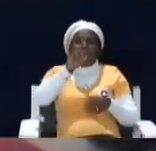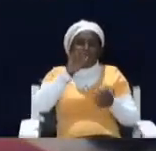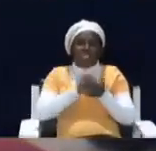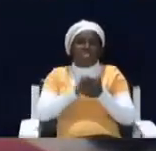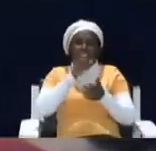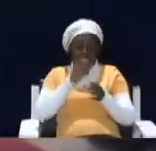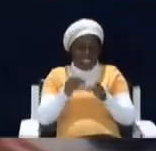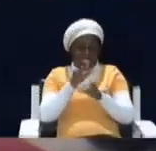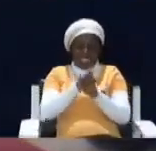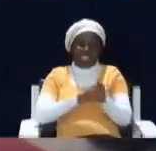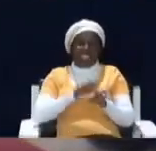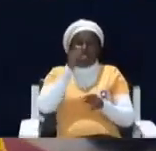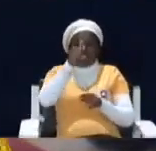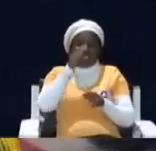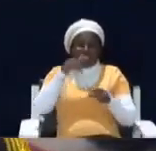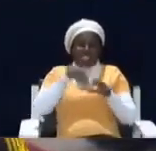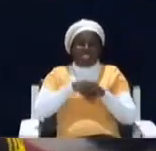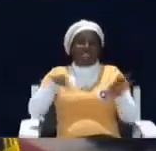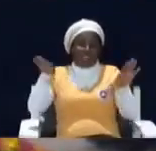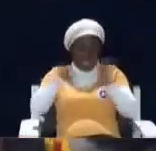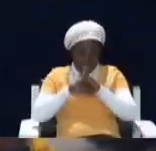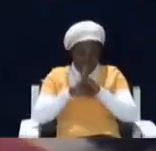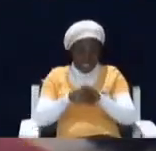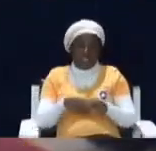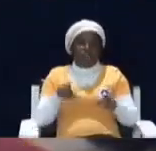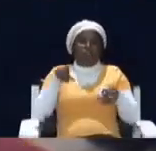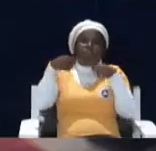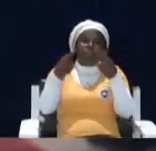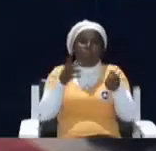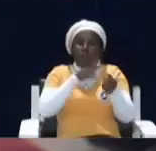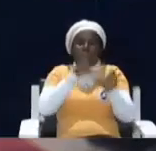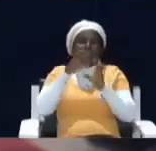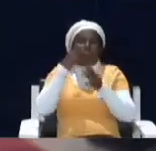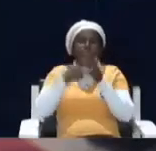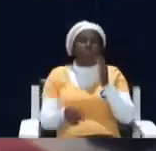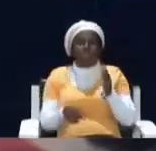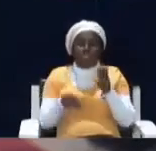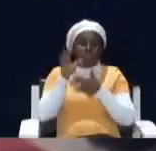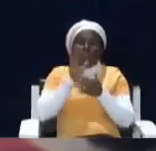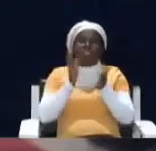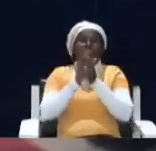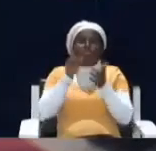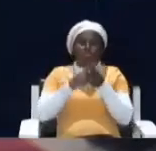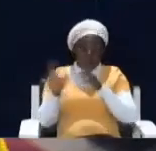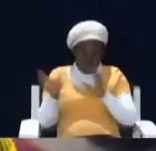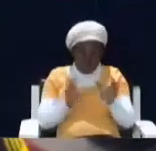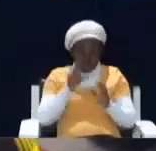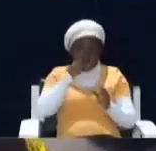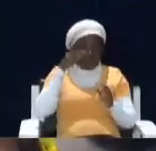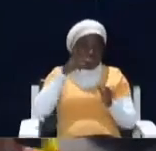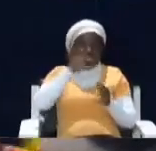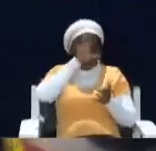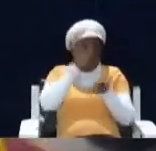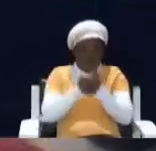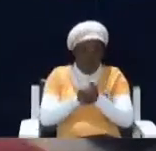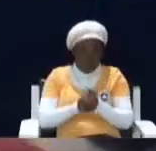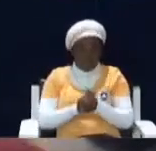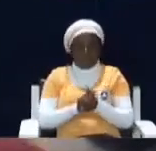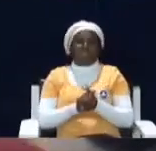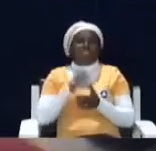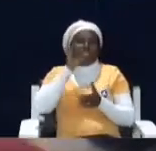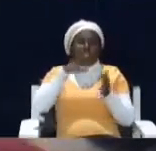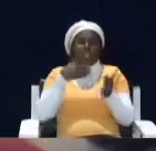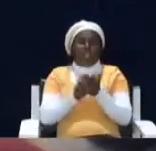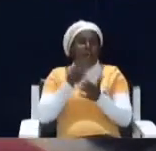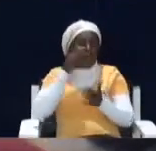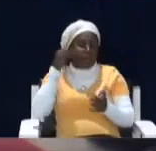in the area of marital settlement. That go and do what God asked you to do. Then you see your husband. Then she got home